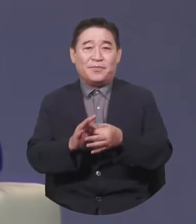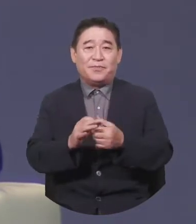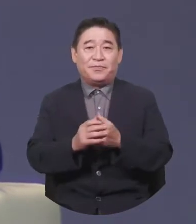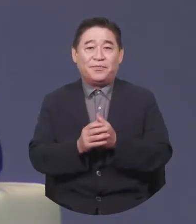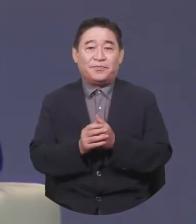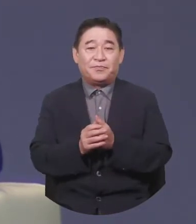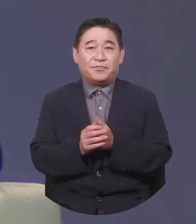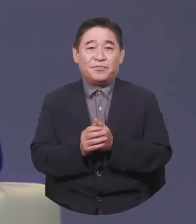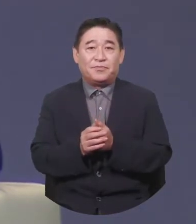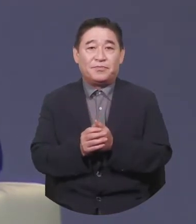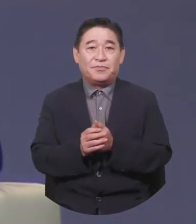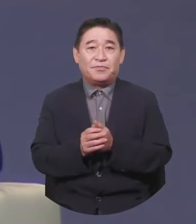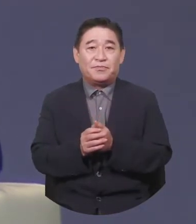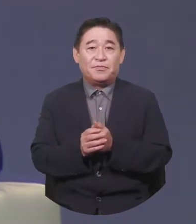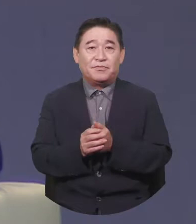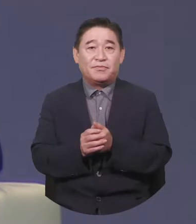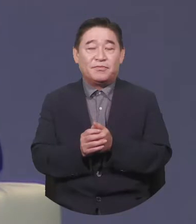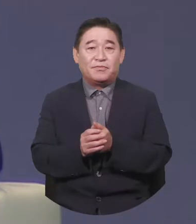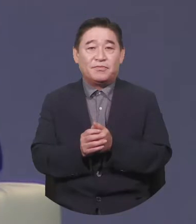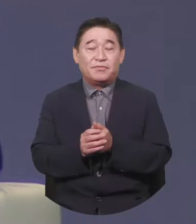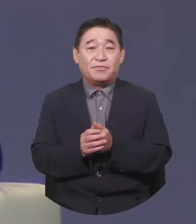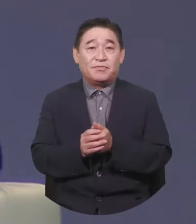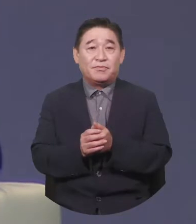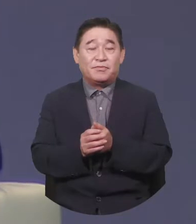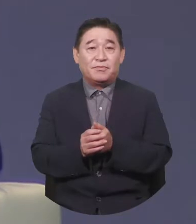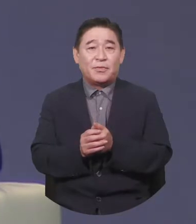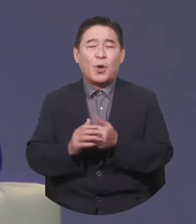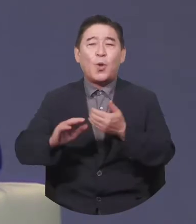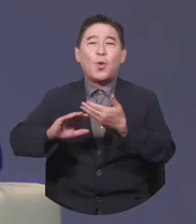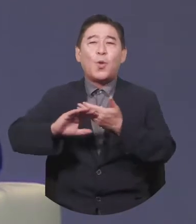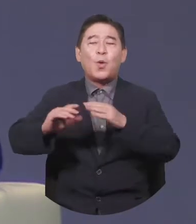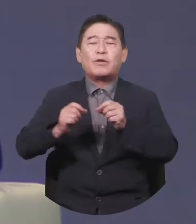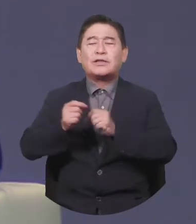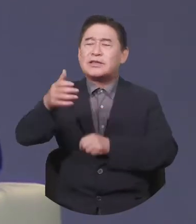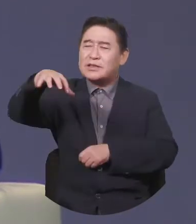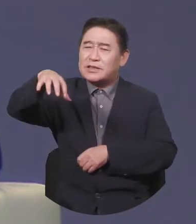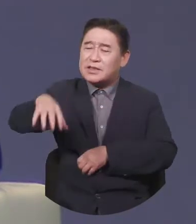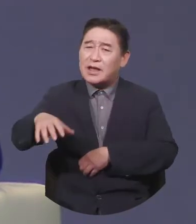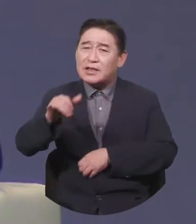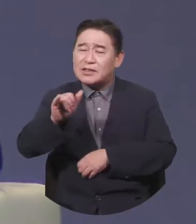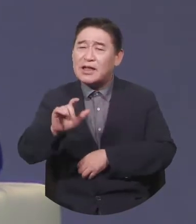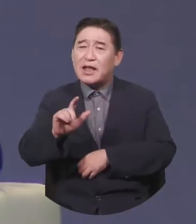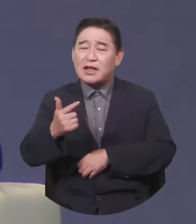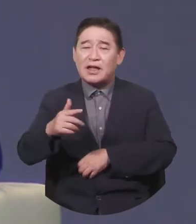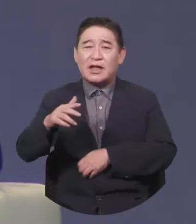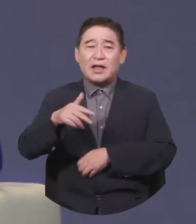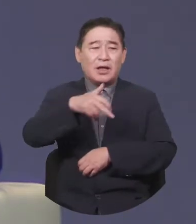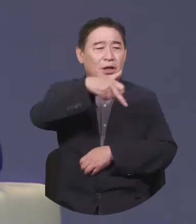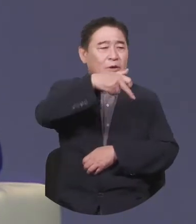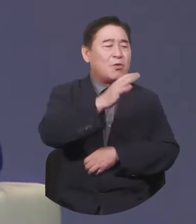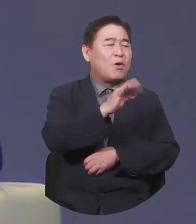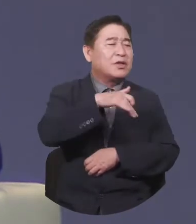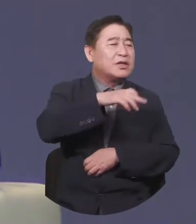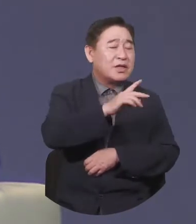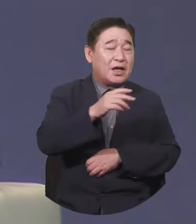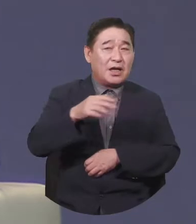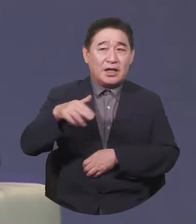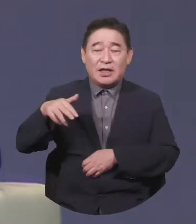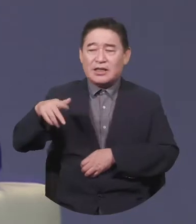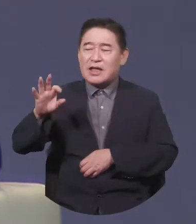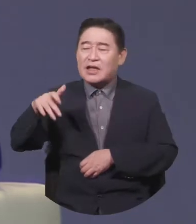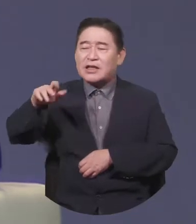don't have our office overseas like JICA, KOICA open the office in Thailand, but we just send our JICA